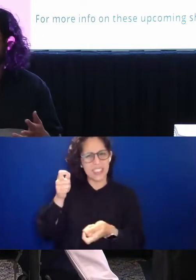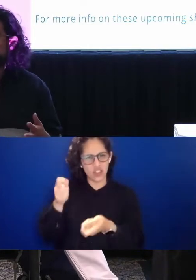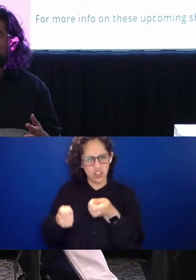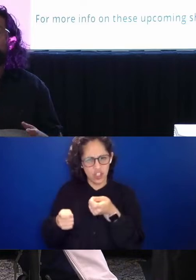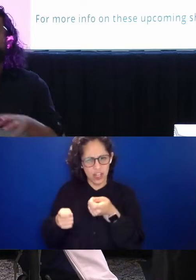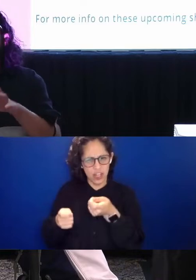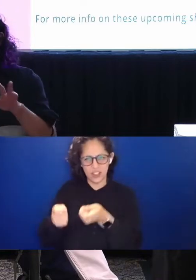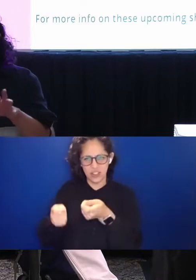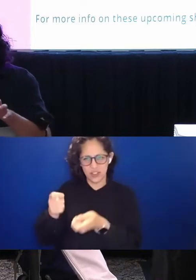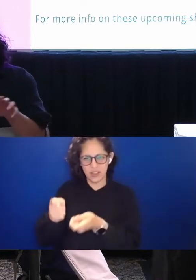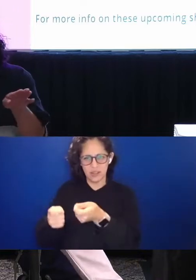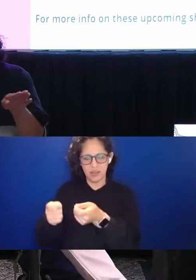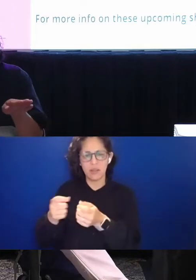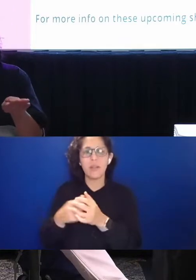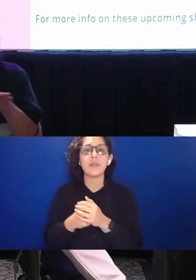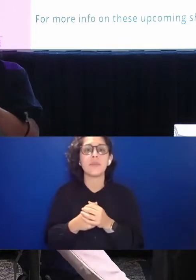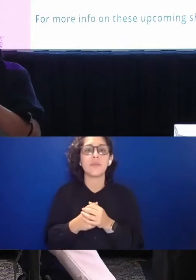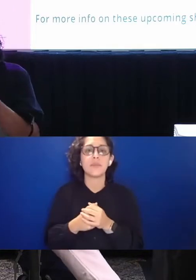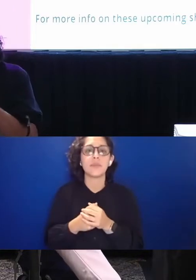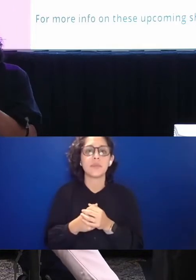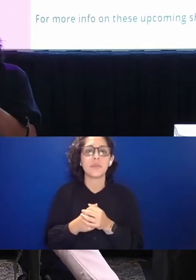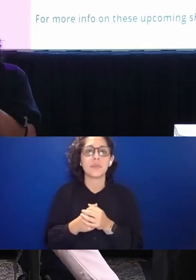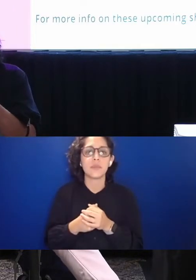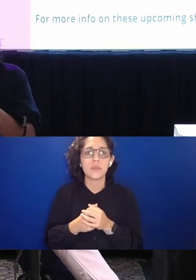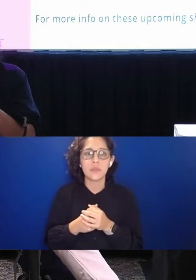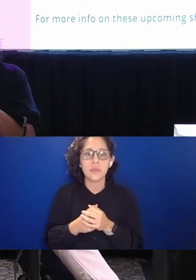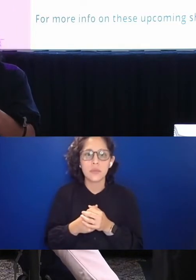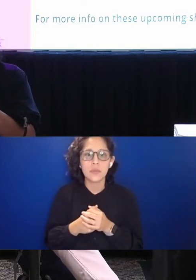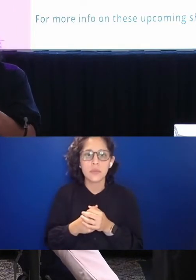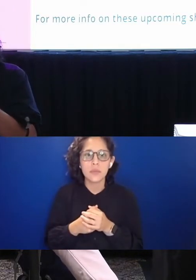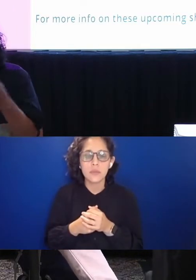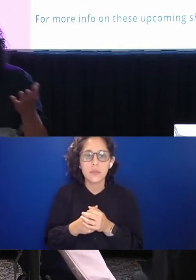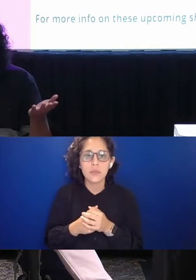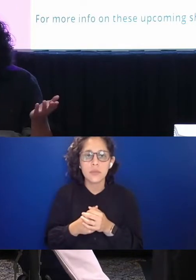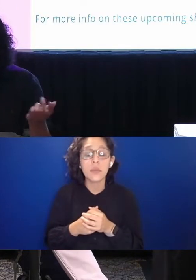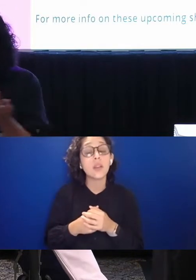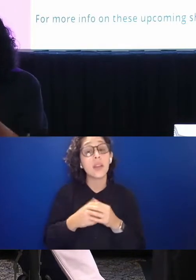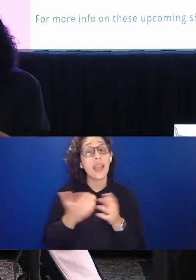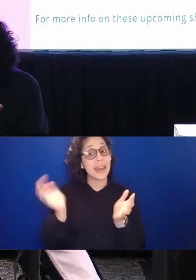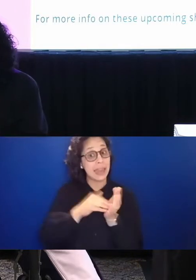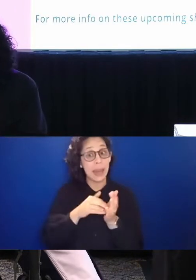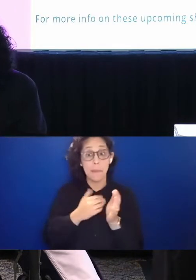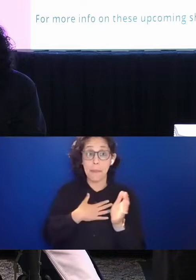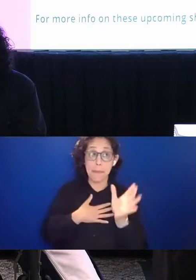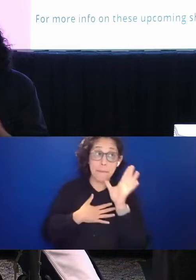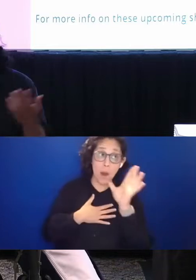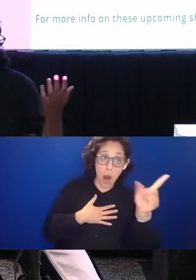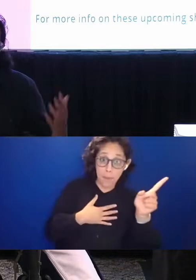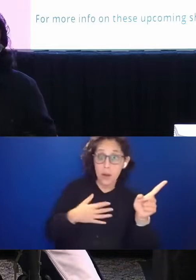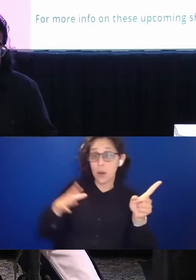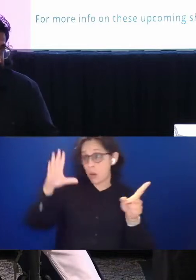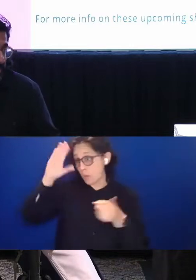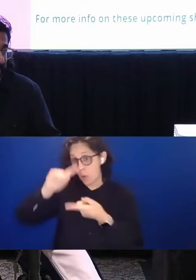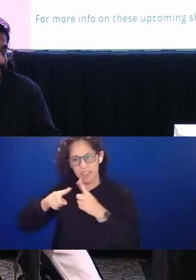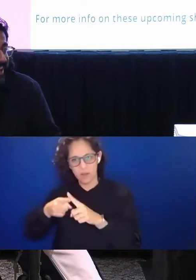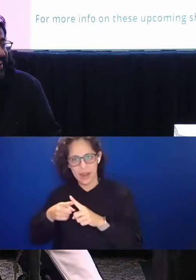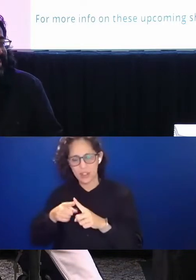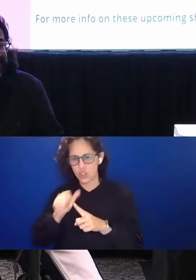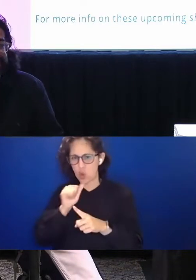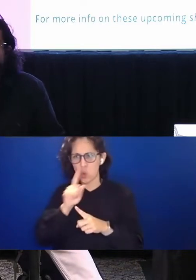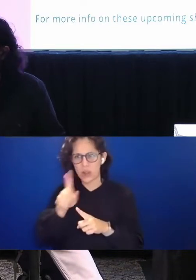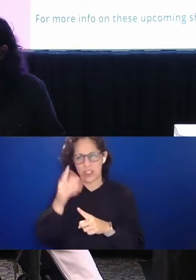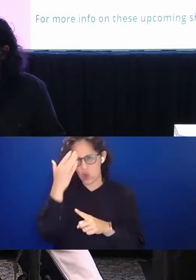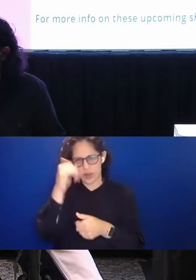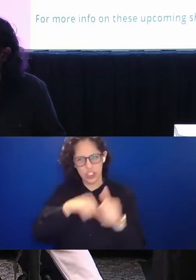sure someday, like, a lot of plays about the fact that my mom and my boyfriend don't really know each other. Someday, I hope they will really know each other. And then I don't know what happens to the play.